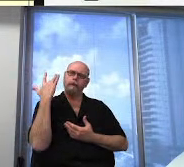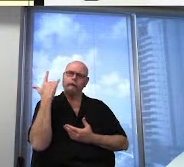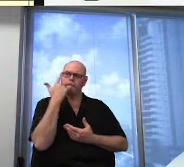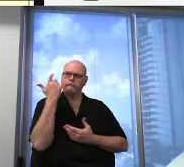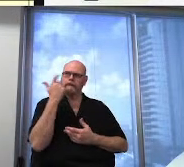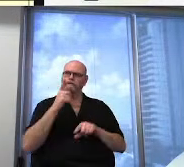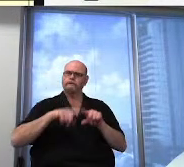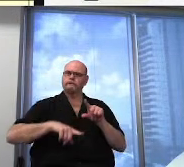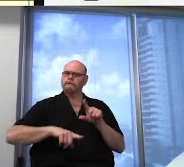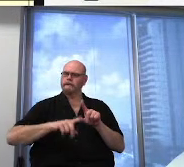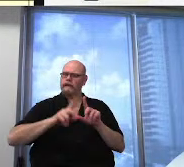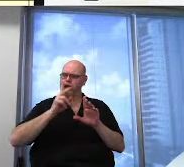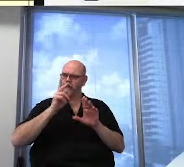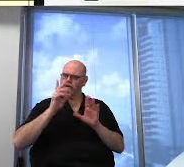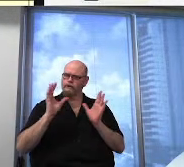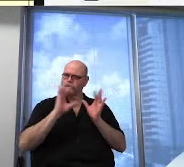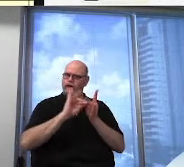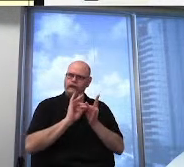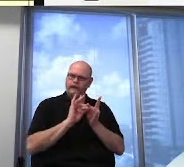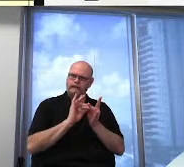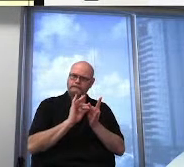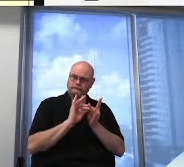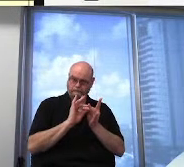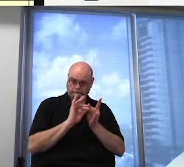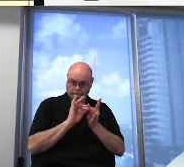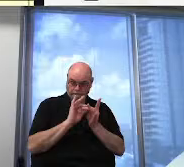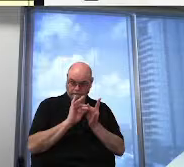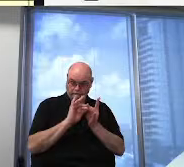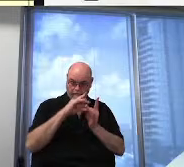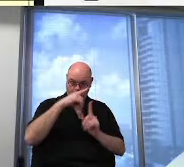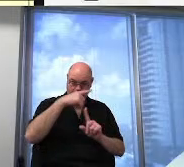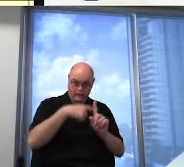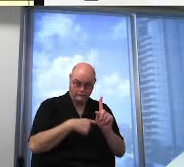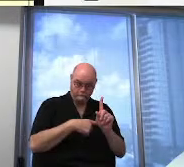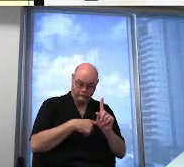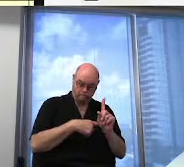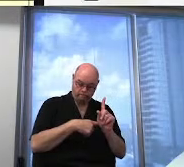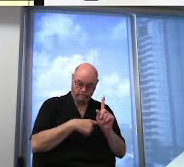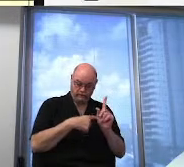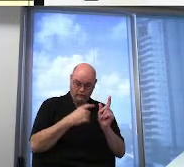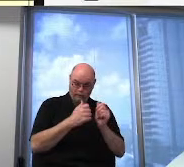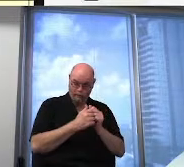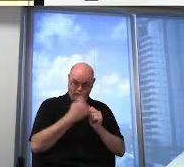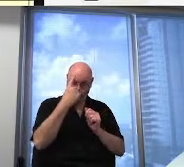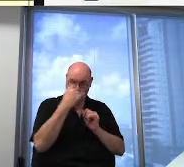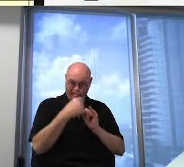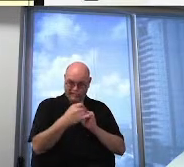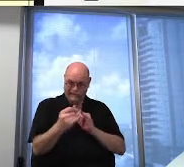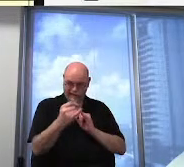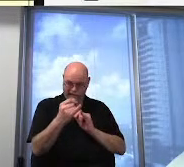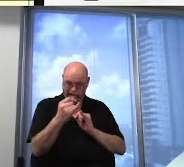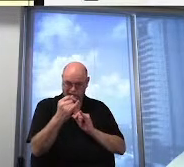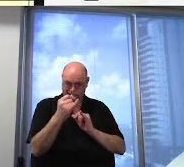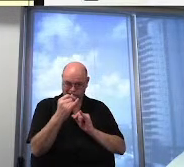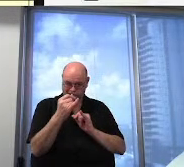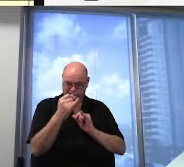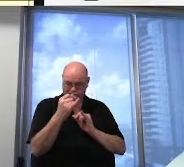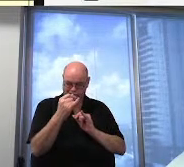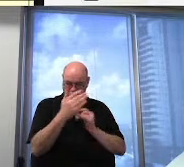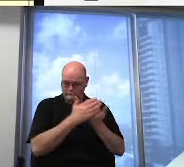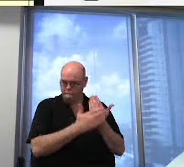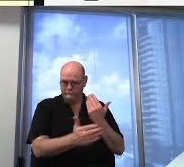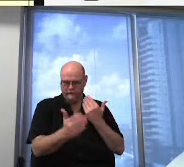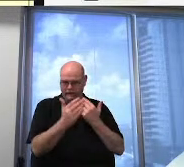be able to predict, you're not going to be able to connect a month with a line beyond